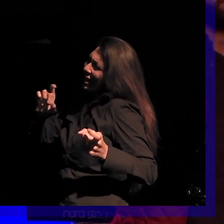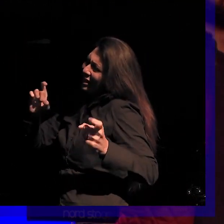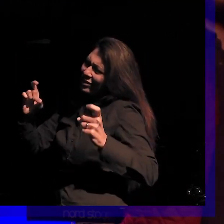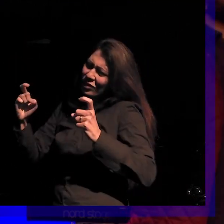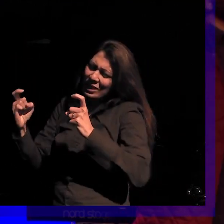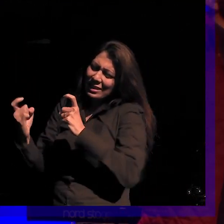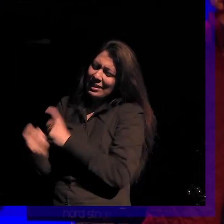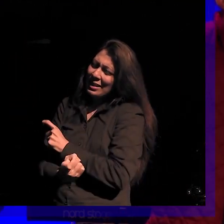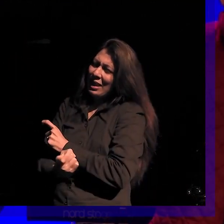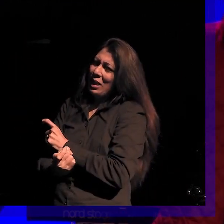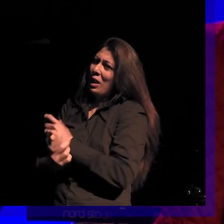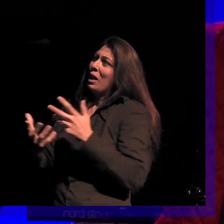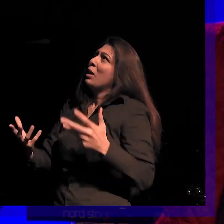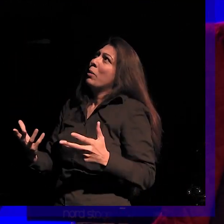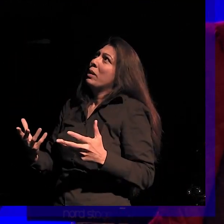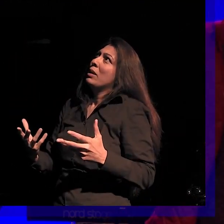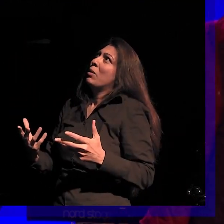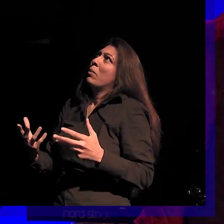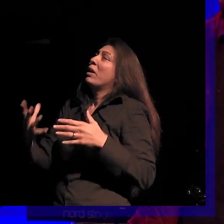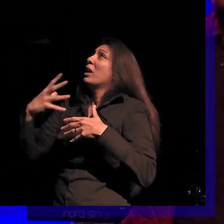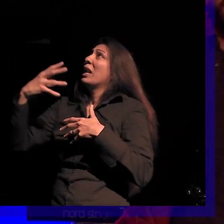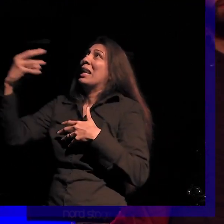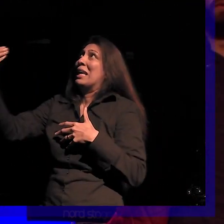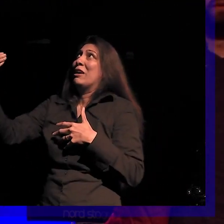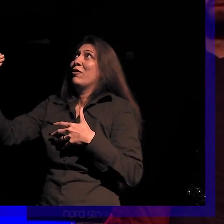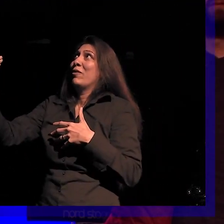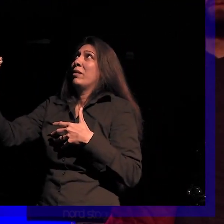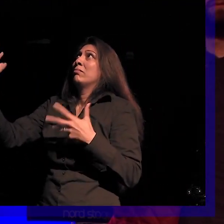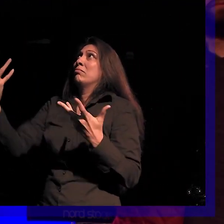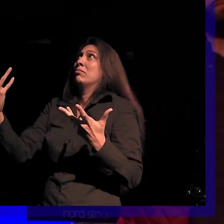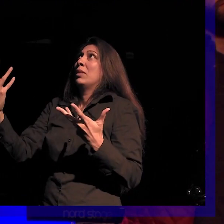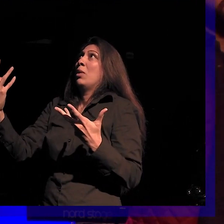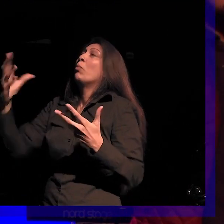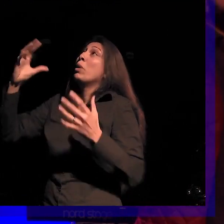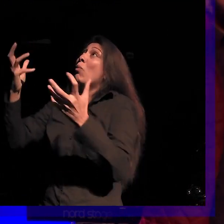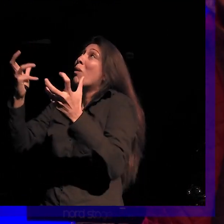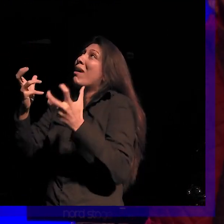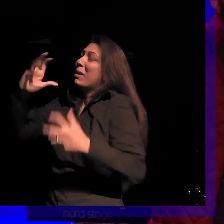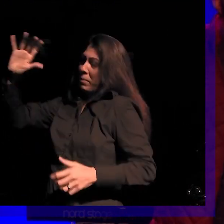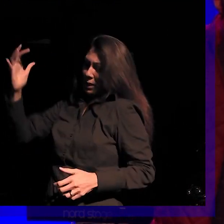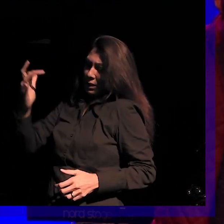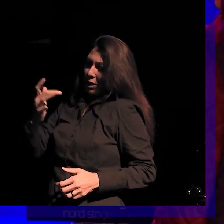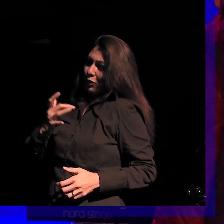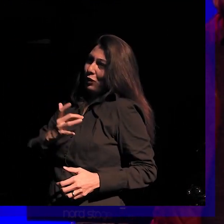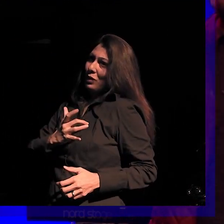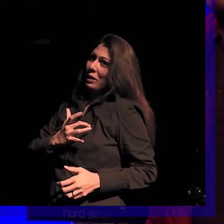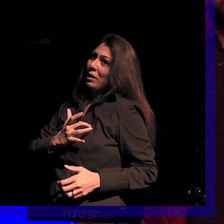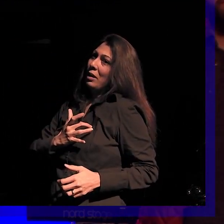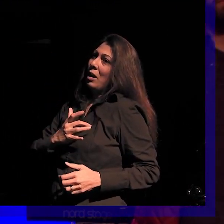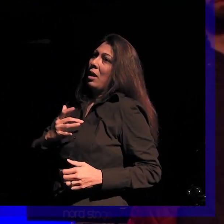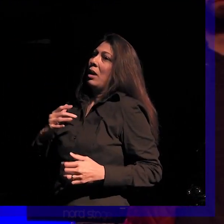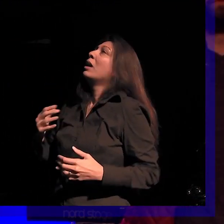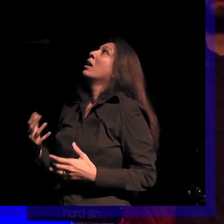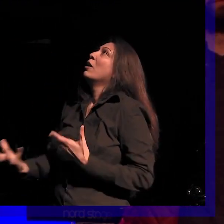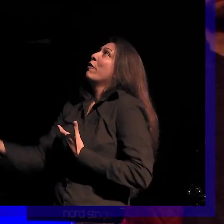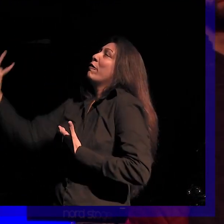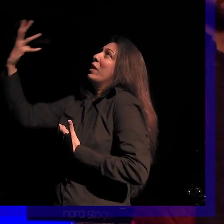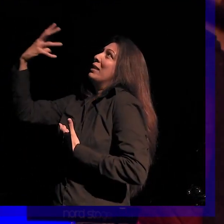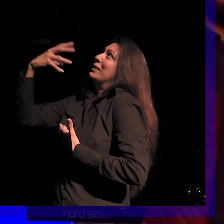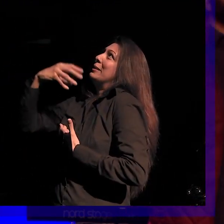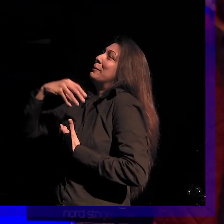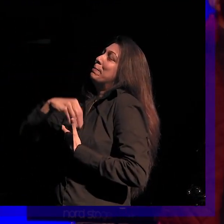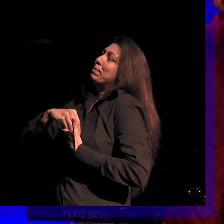same way we came in. Lord, we want to be touched by you, Lord. So fill us up this morning,